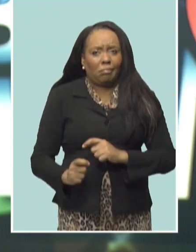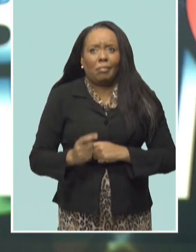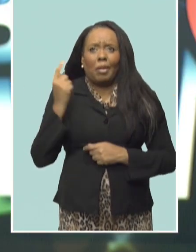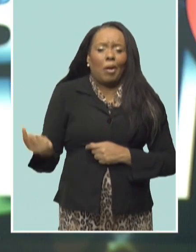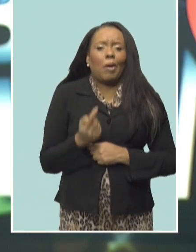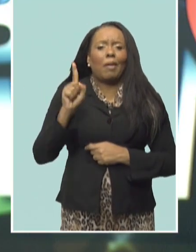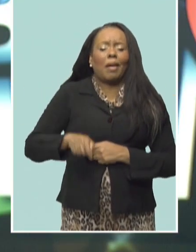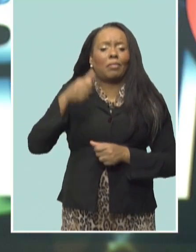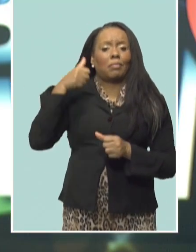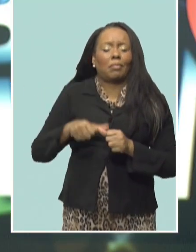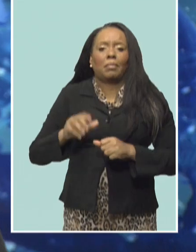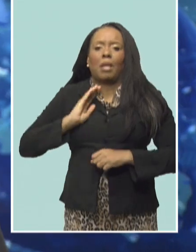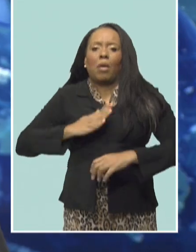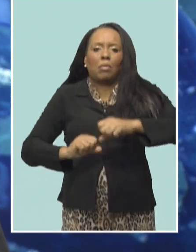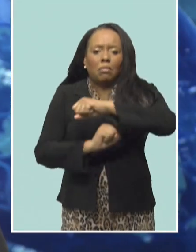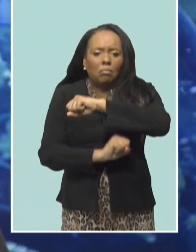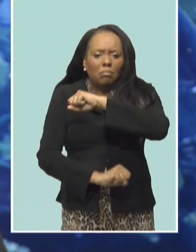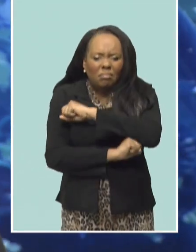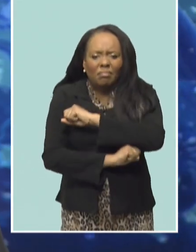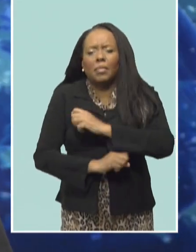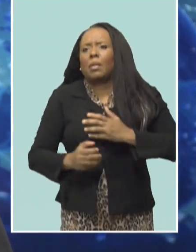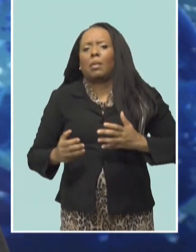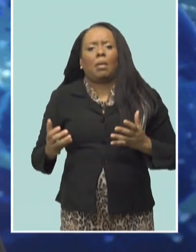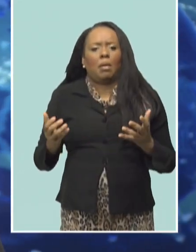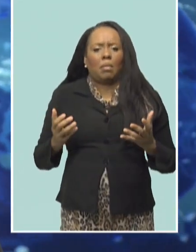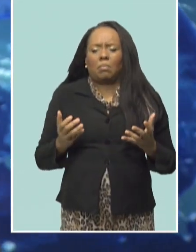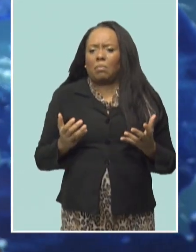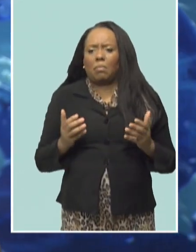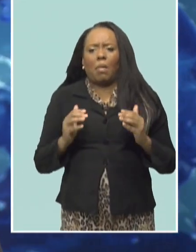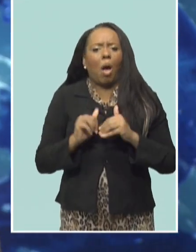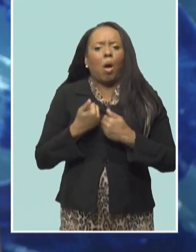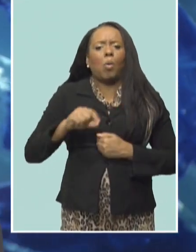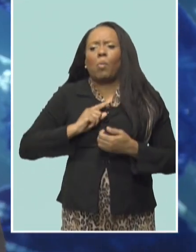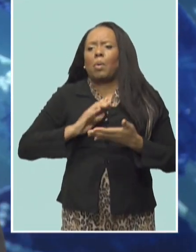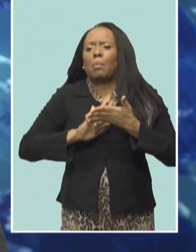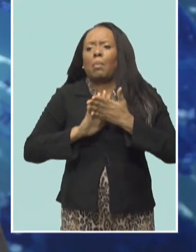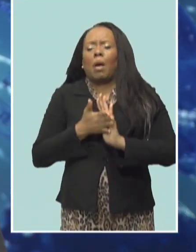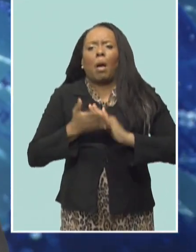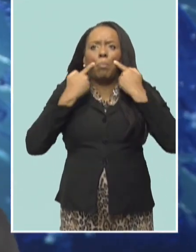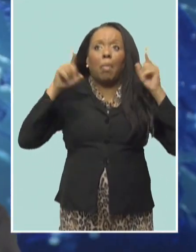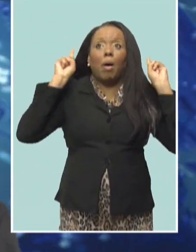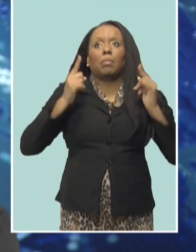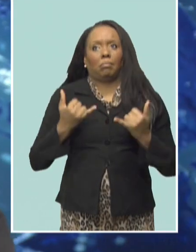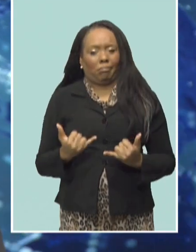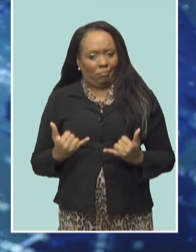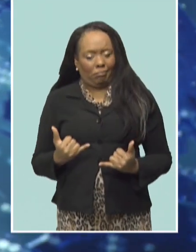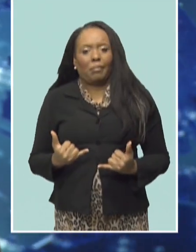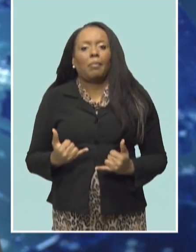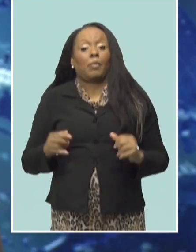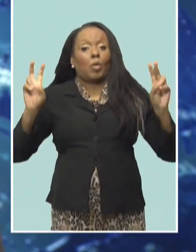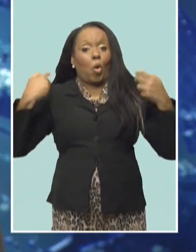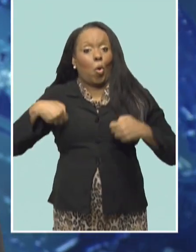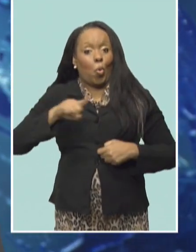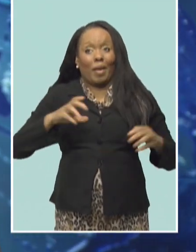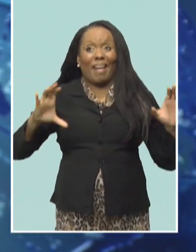go back to your roots. What are the things that made you great, so to speak? And this is a time in We Gathering.